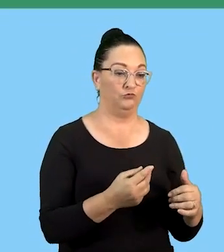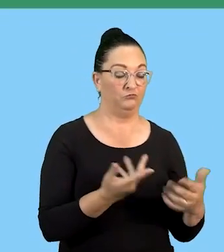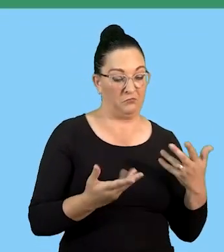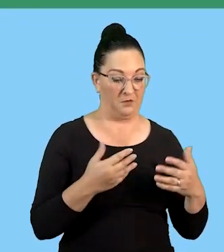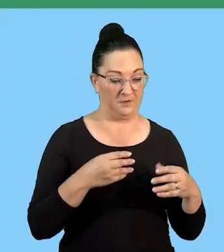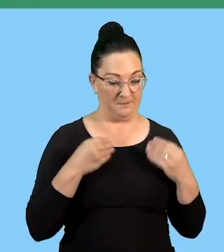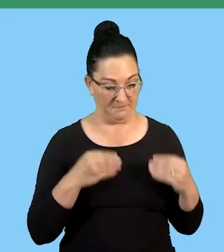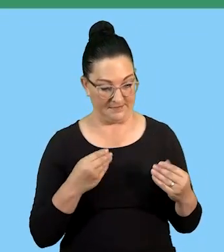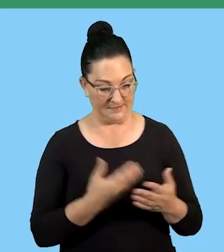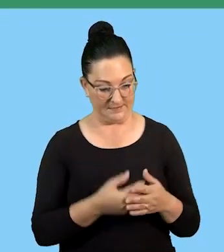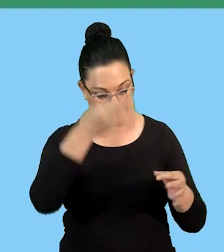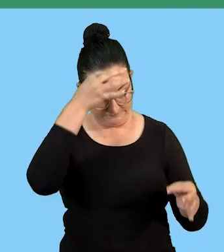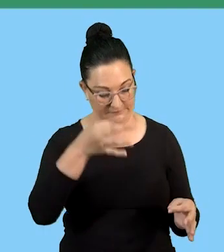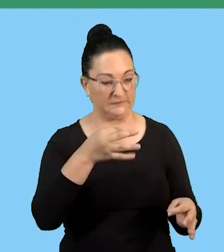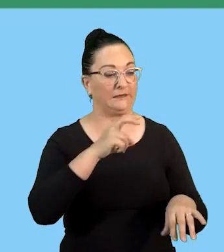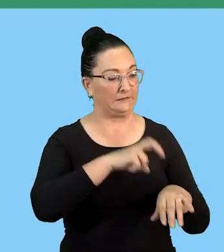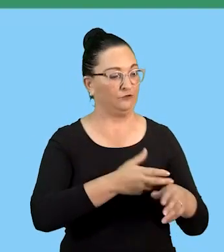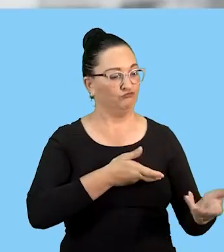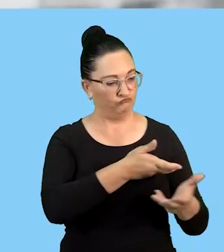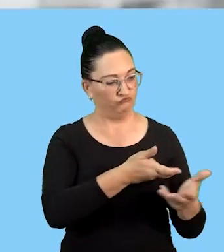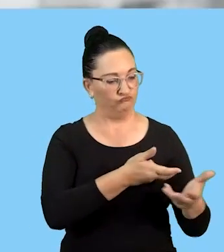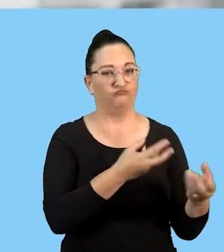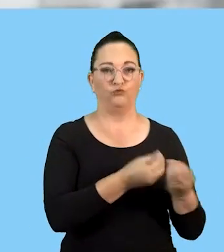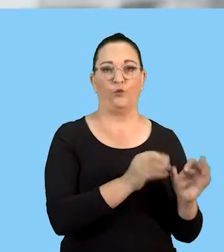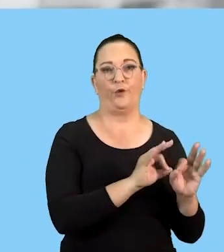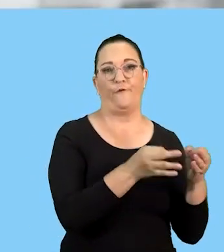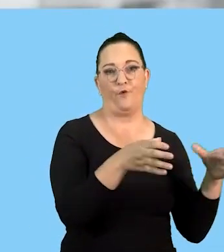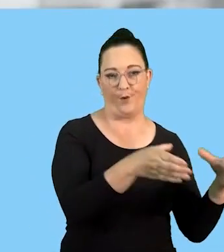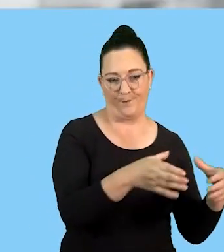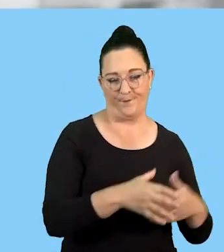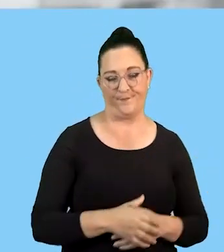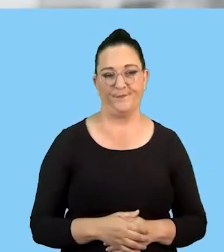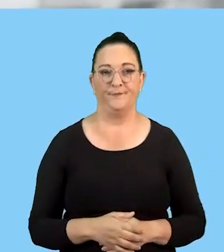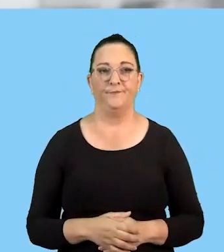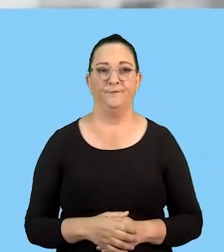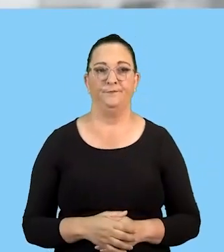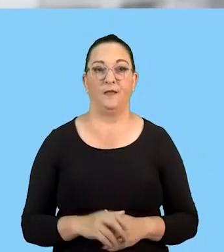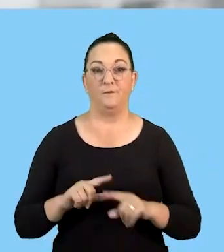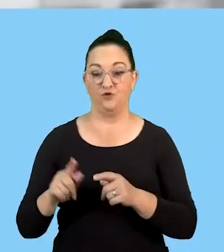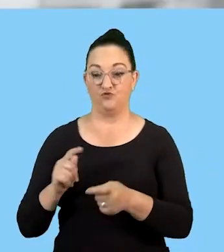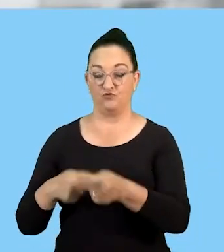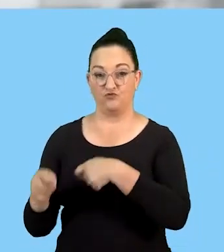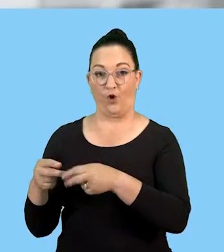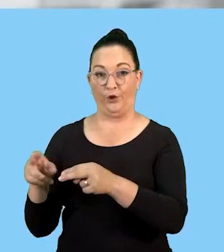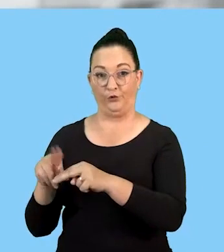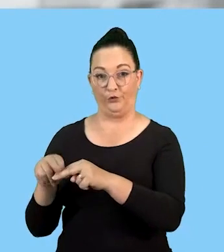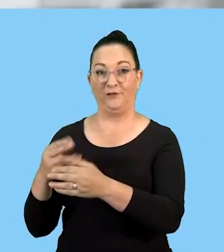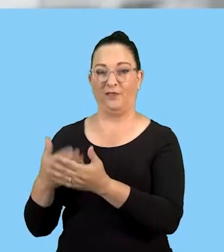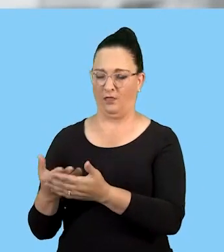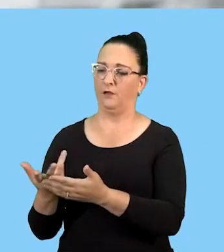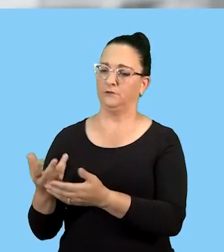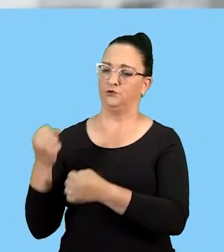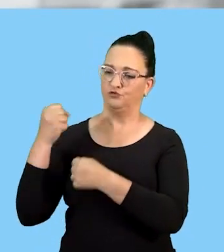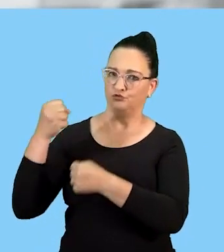the employer wants to make a decision, they have to consult or they have to include the employees. So a trade union can organize a